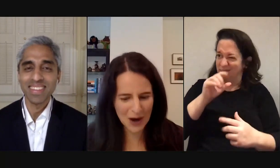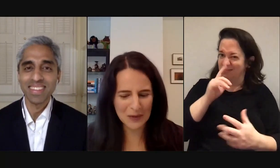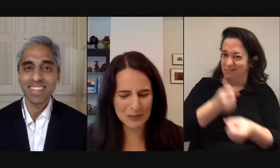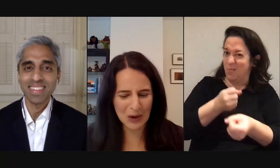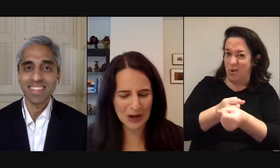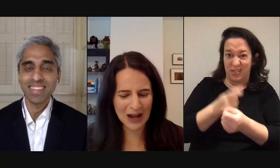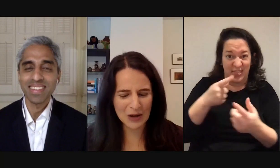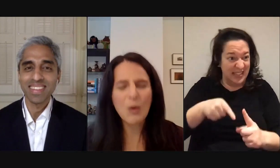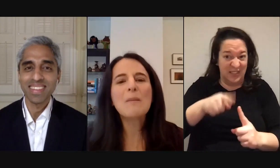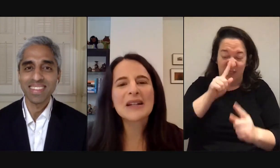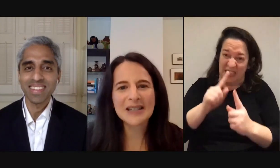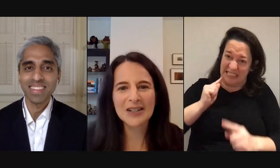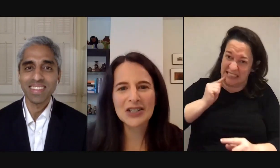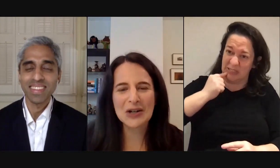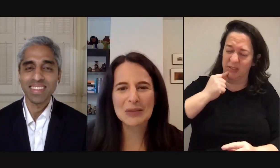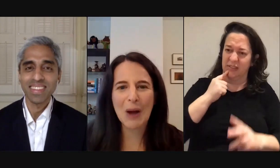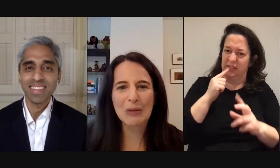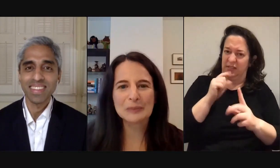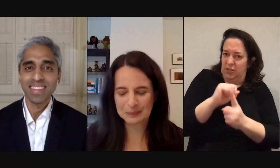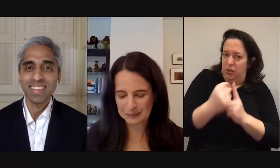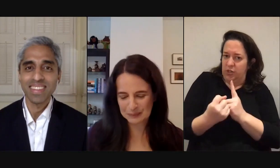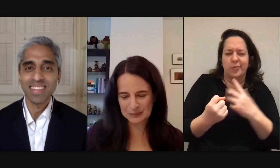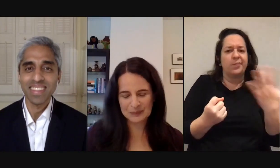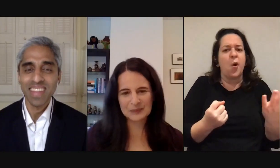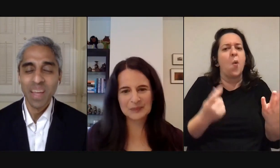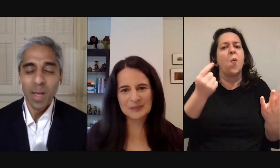to write this book and and what makes it such a serious problem?